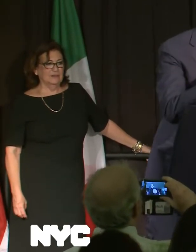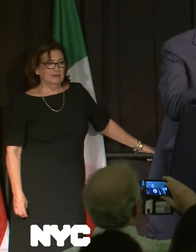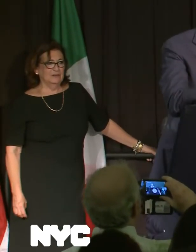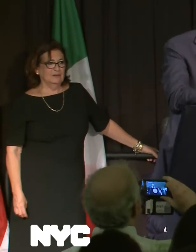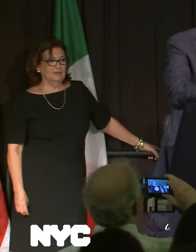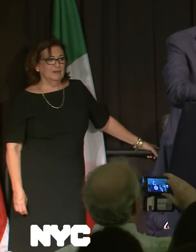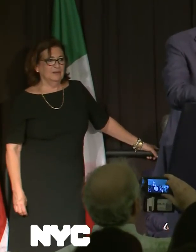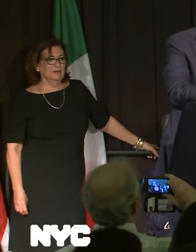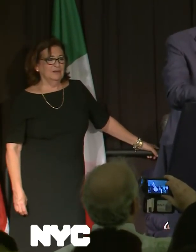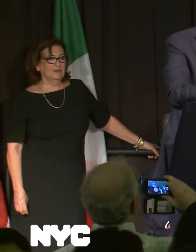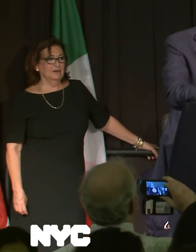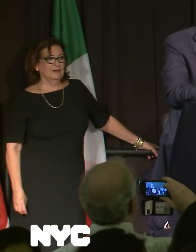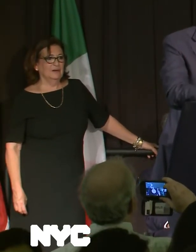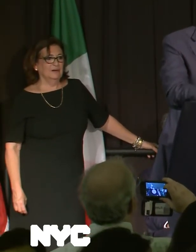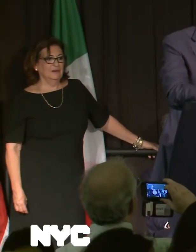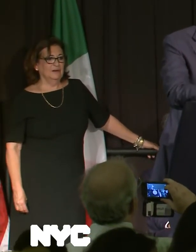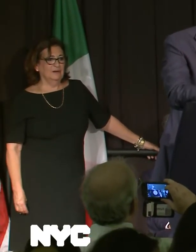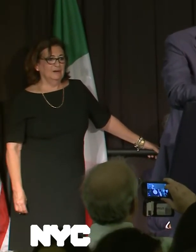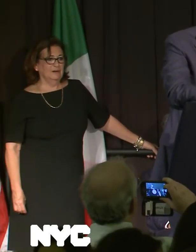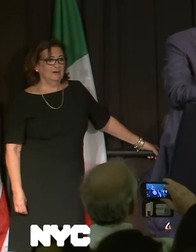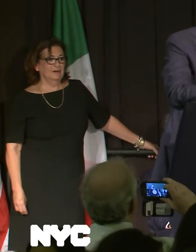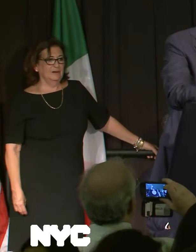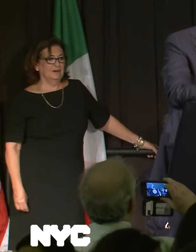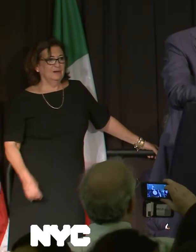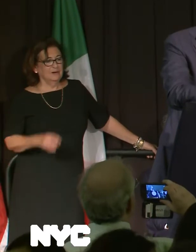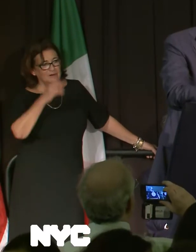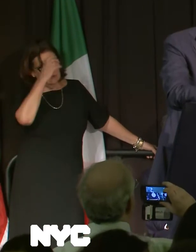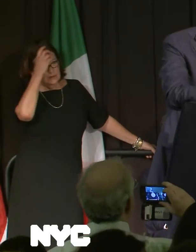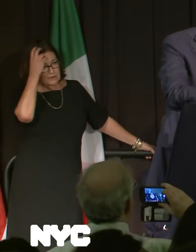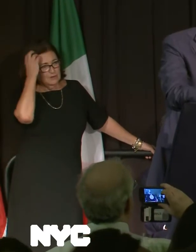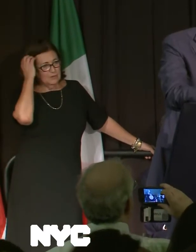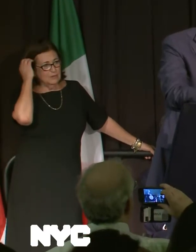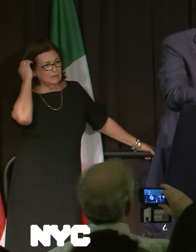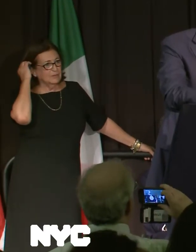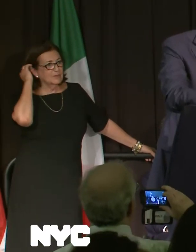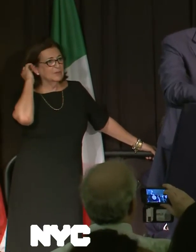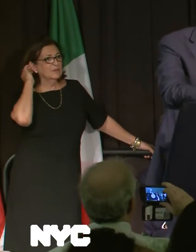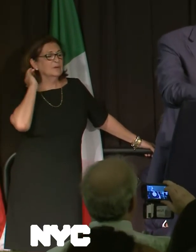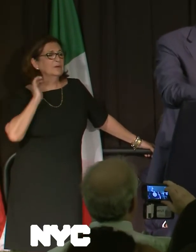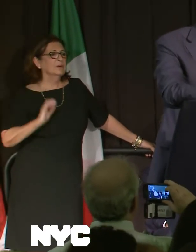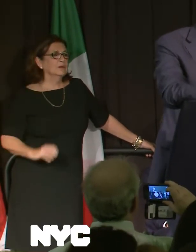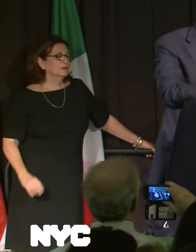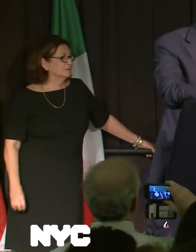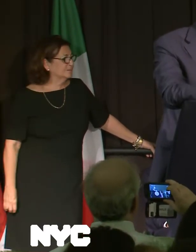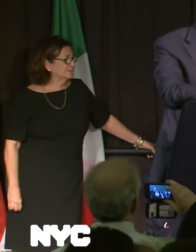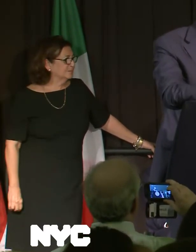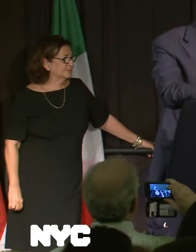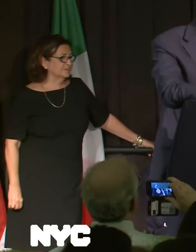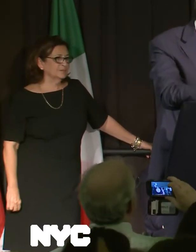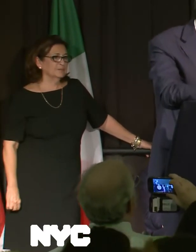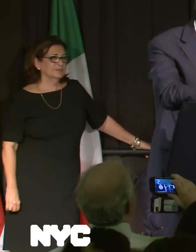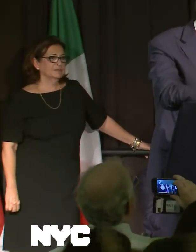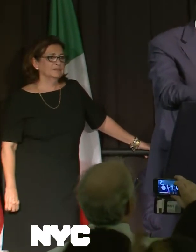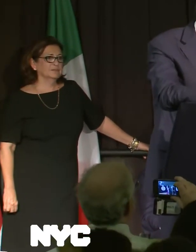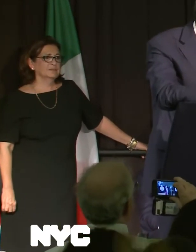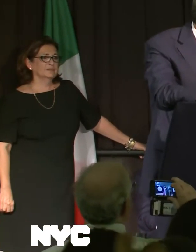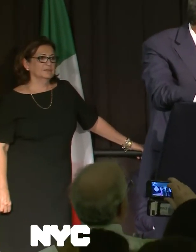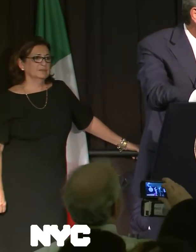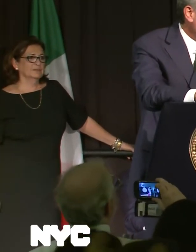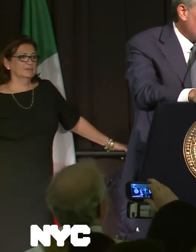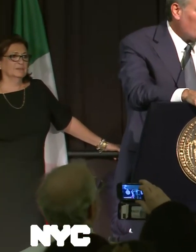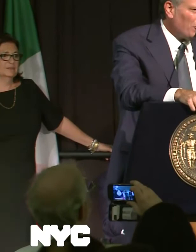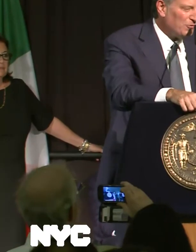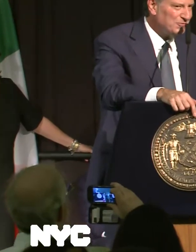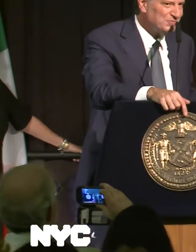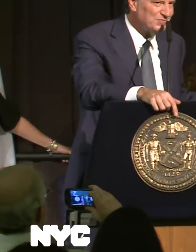has an important message for us. I saw it. She brought it with her to wear this night, and I urged her to make sure she showed